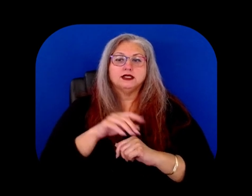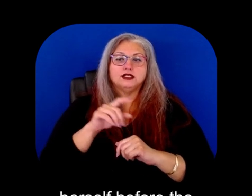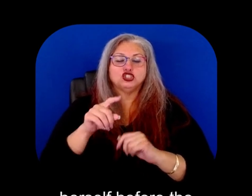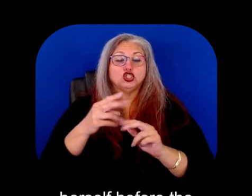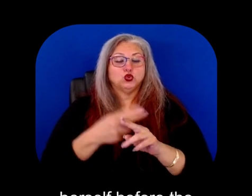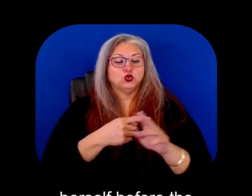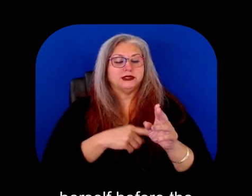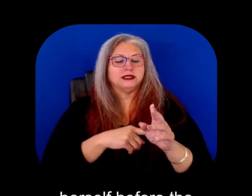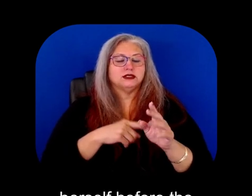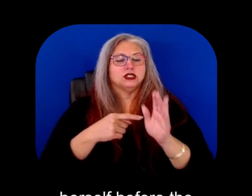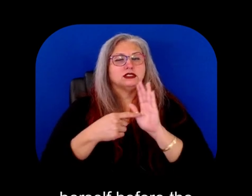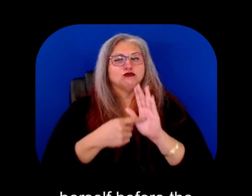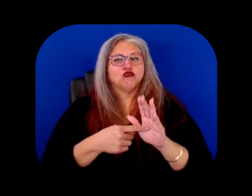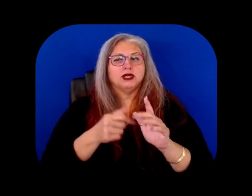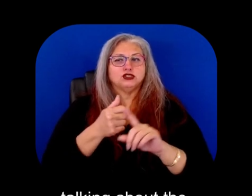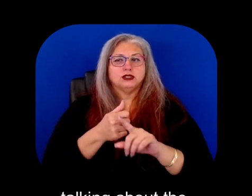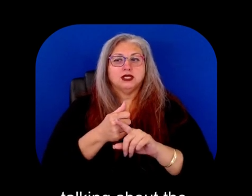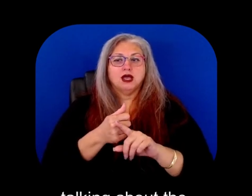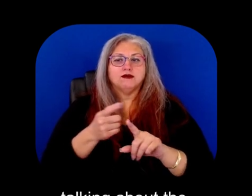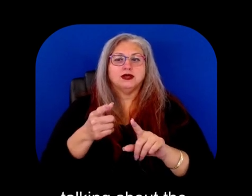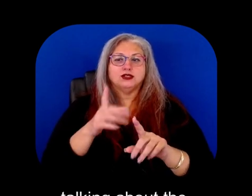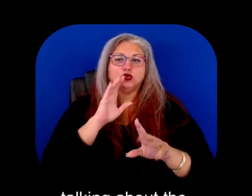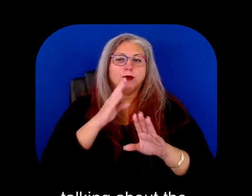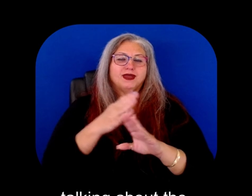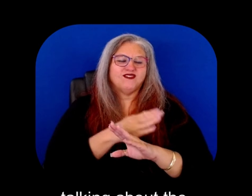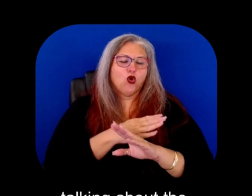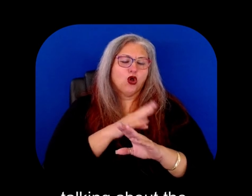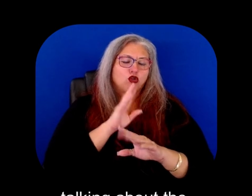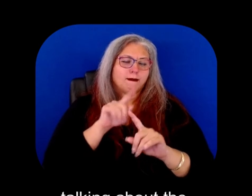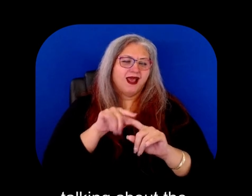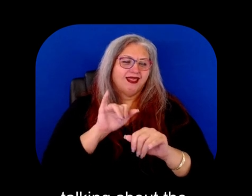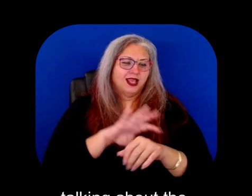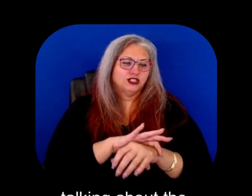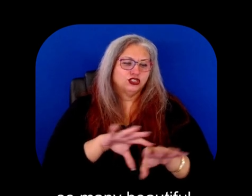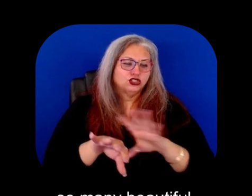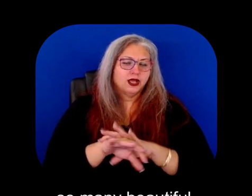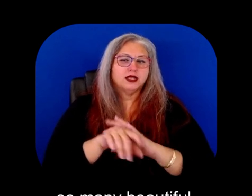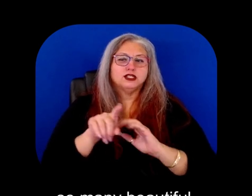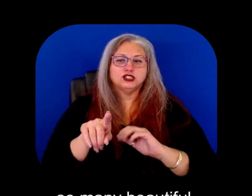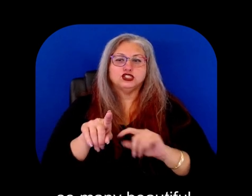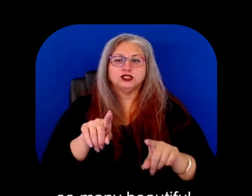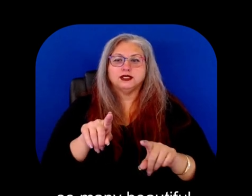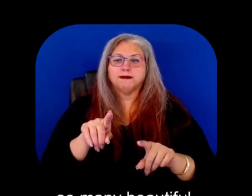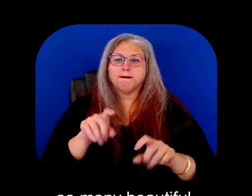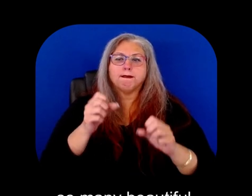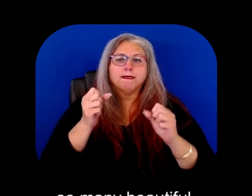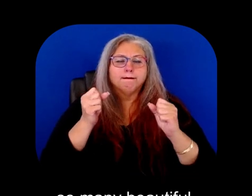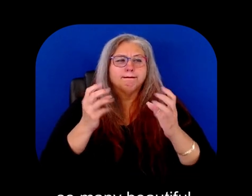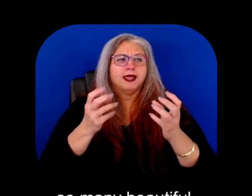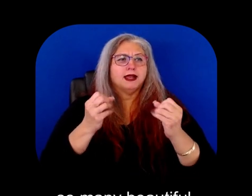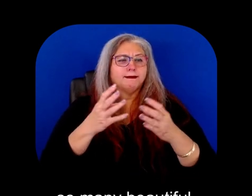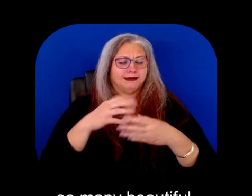expresses herself before the talking about the shackles, that she's got so many